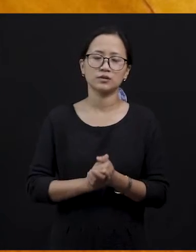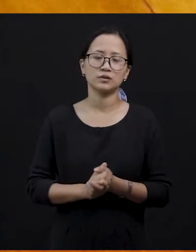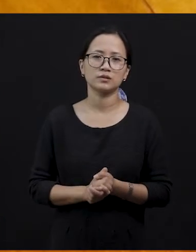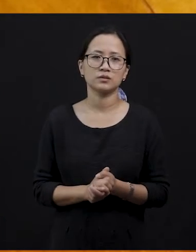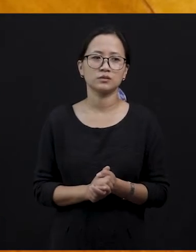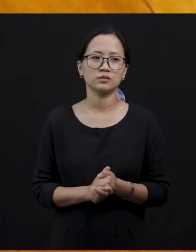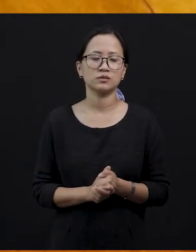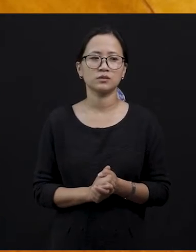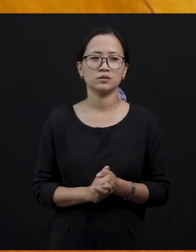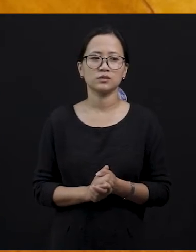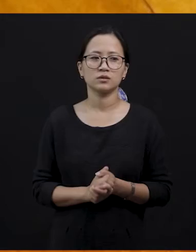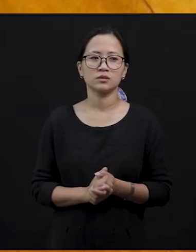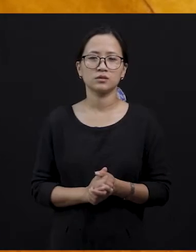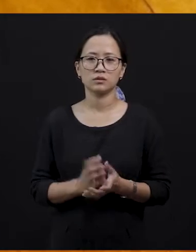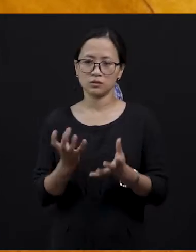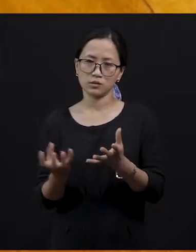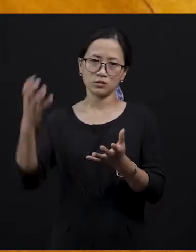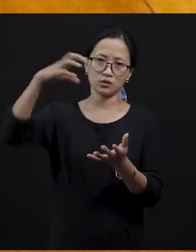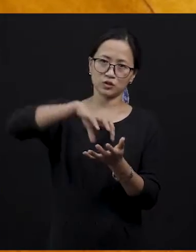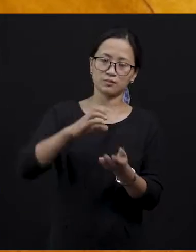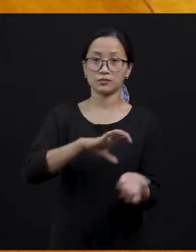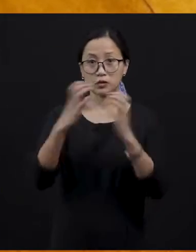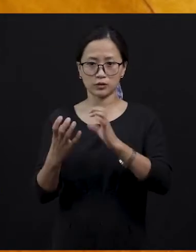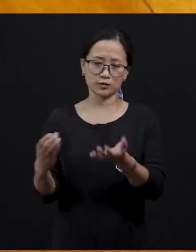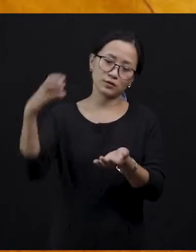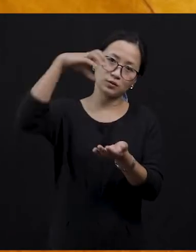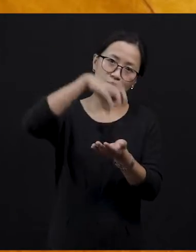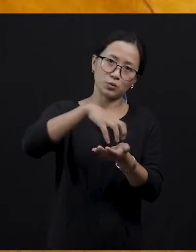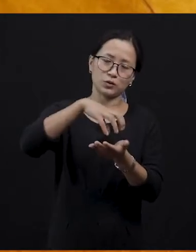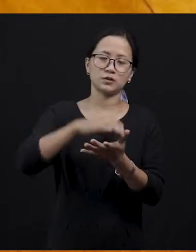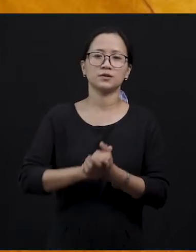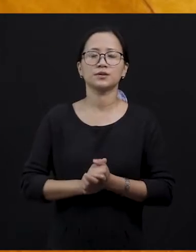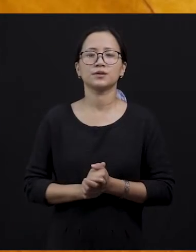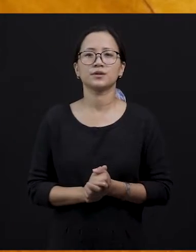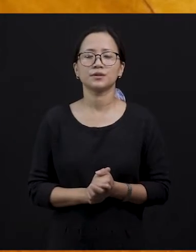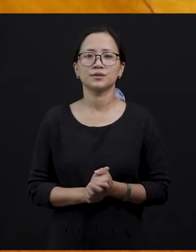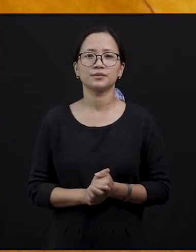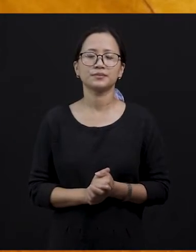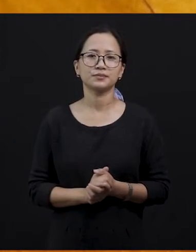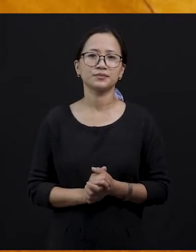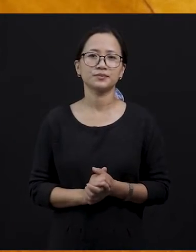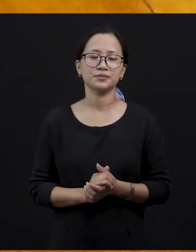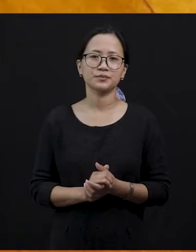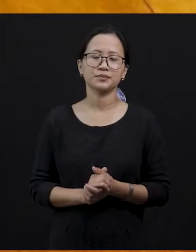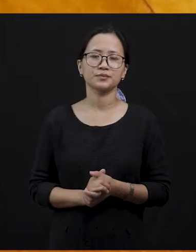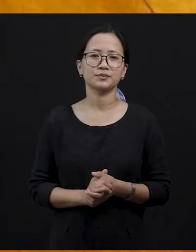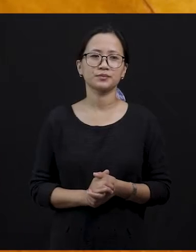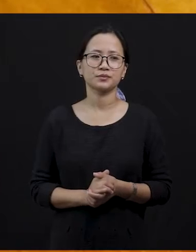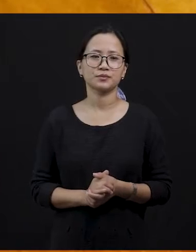like this and you invert the glass quickly, okay? You invert the glass having the crumpled